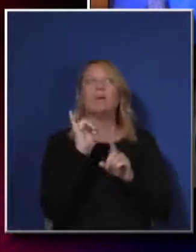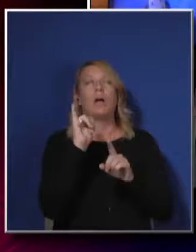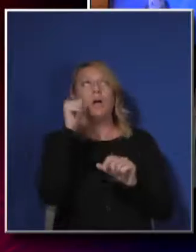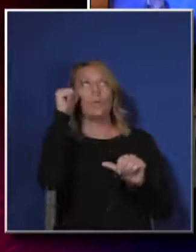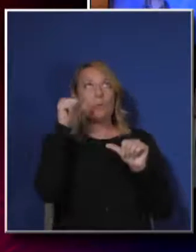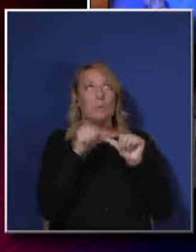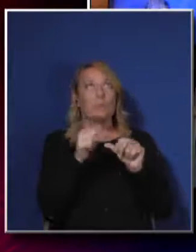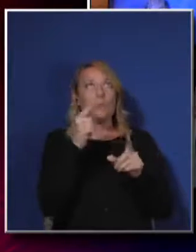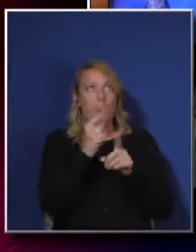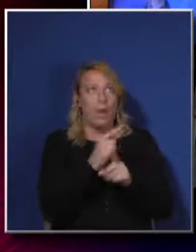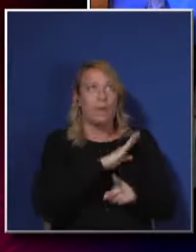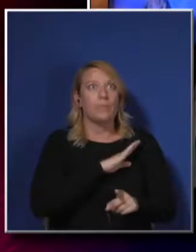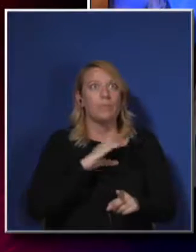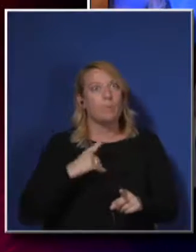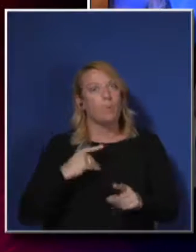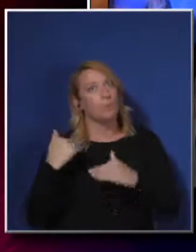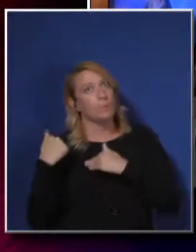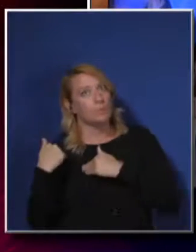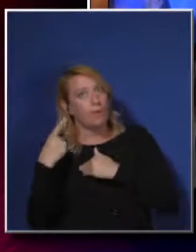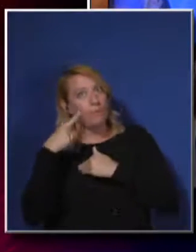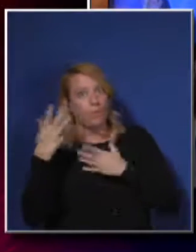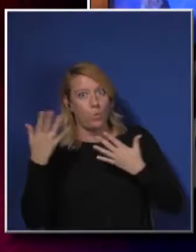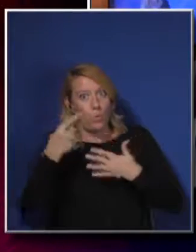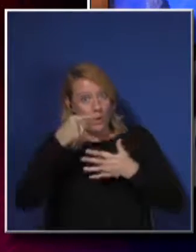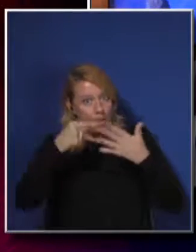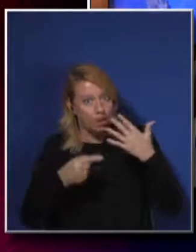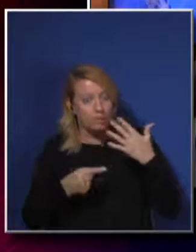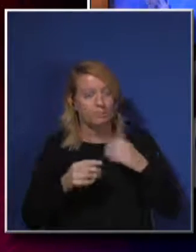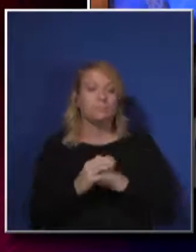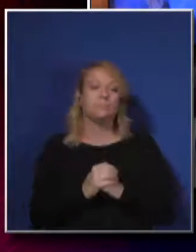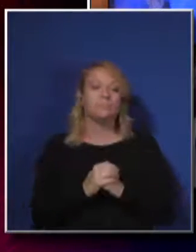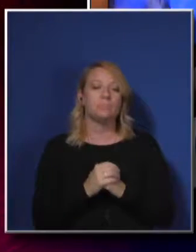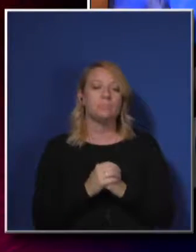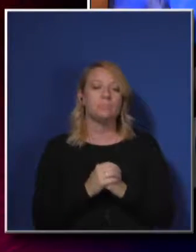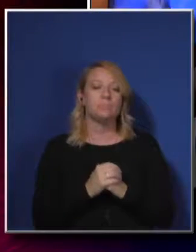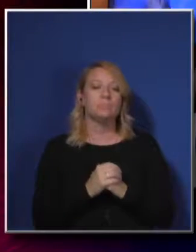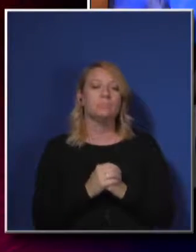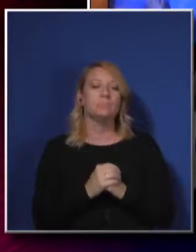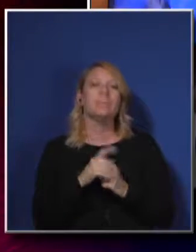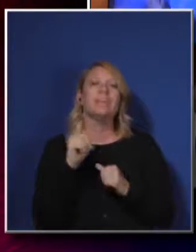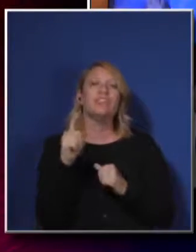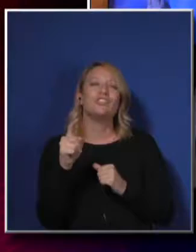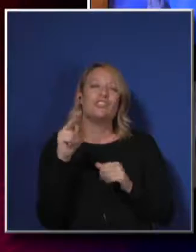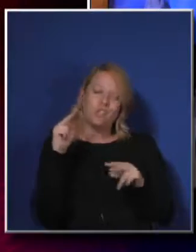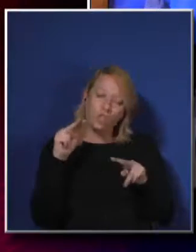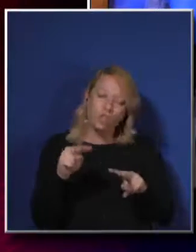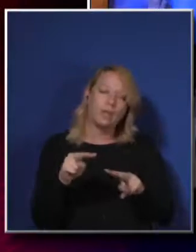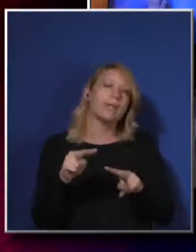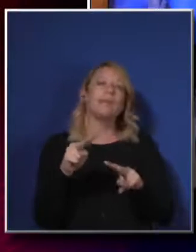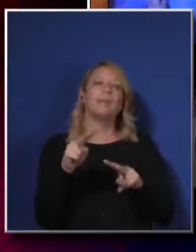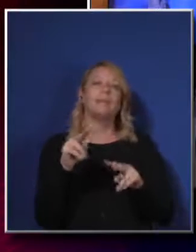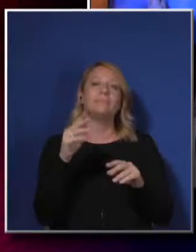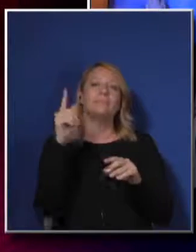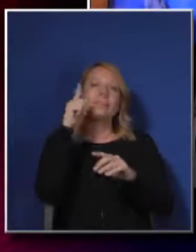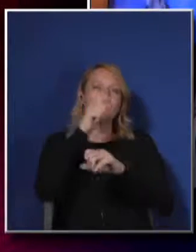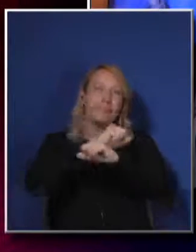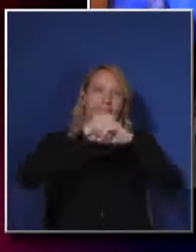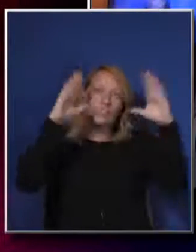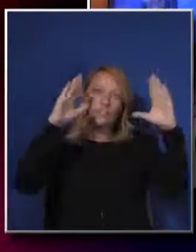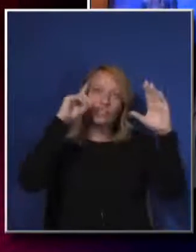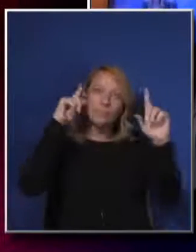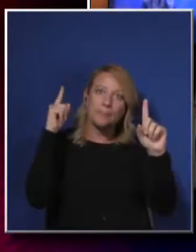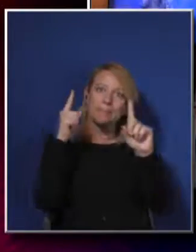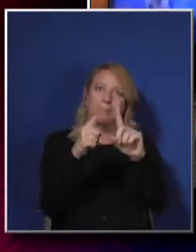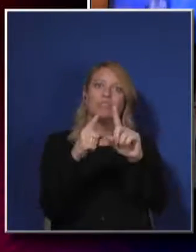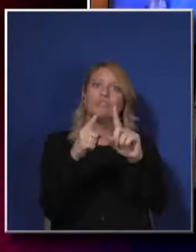responsible to do. Then we can revisit the vision and mission statements. I'm